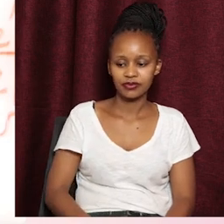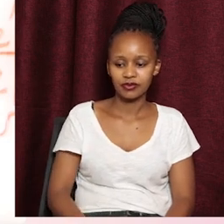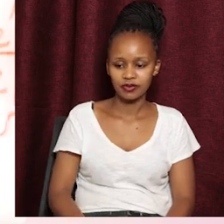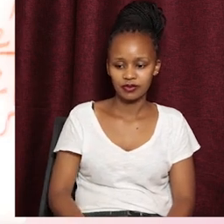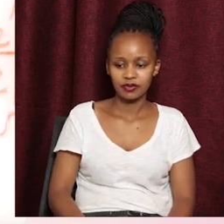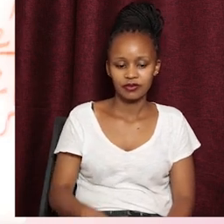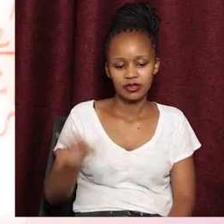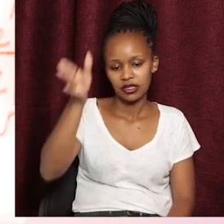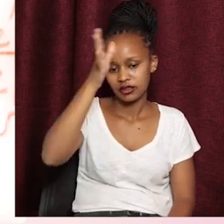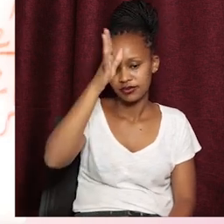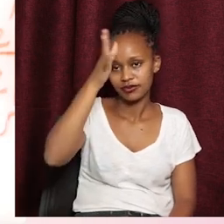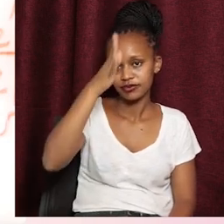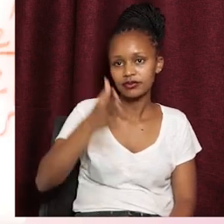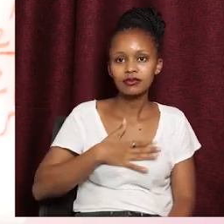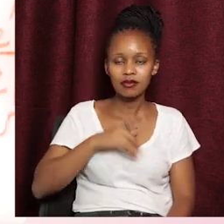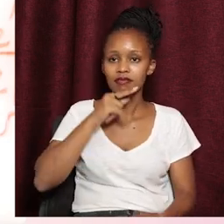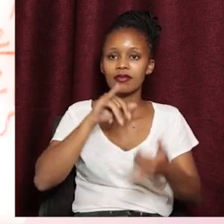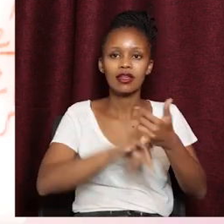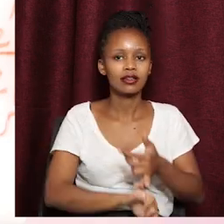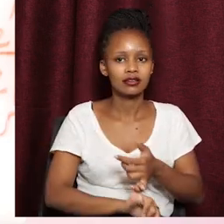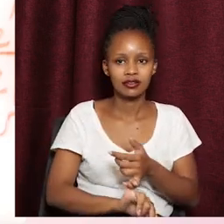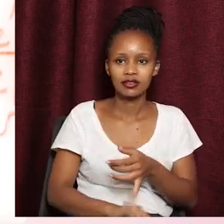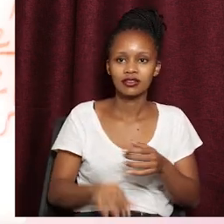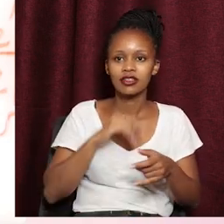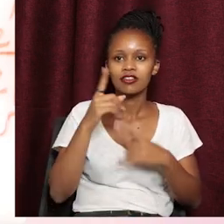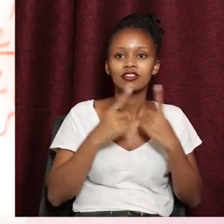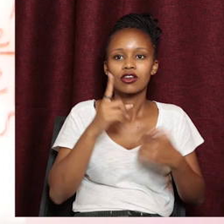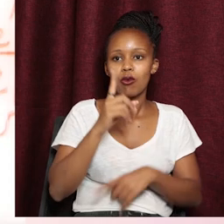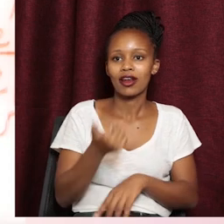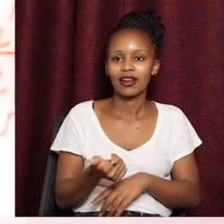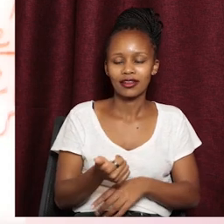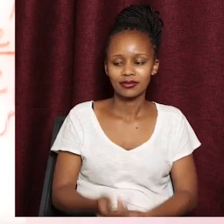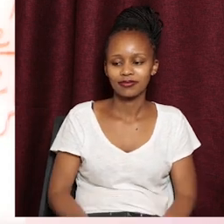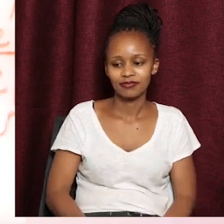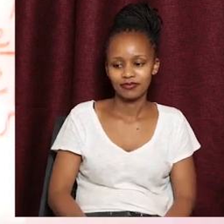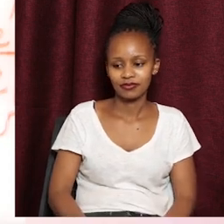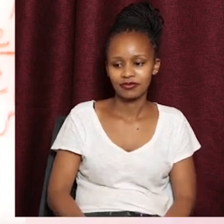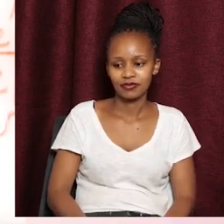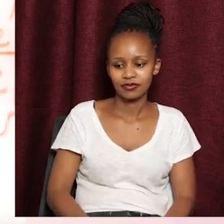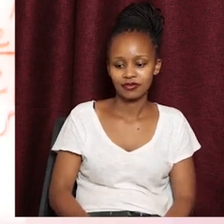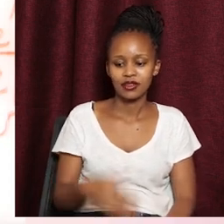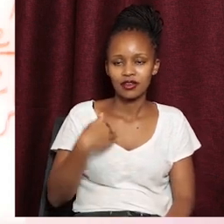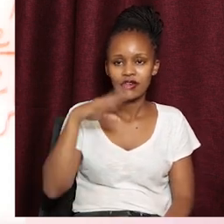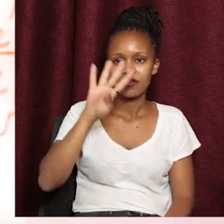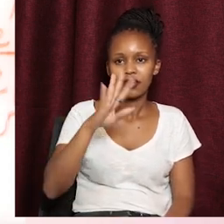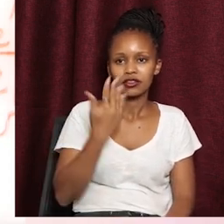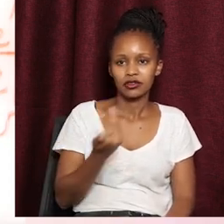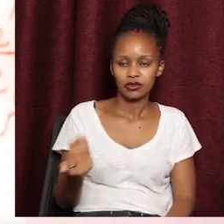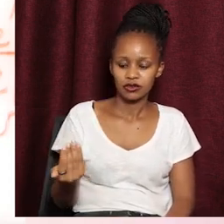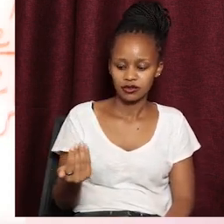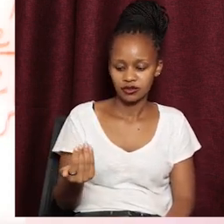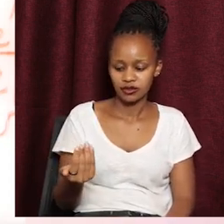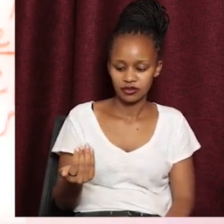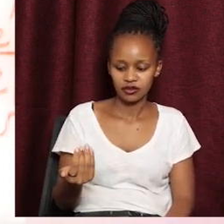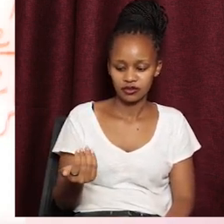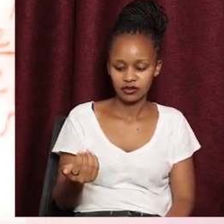and my husband are not talking to one another. We have 4 children. We are in our early 40s, both